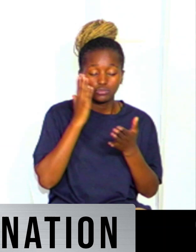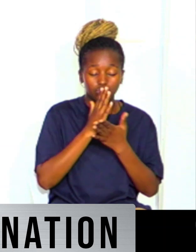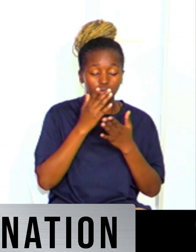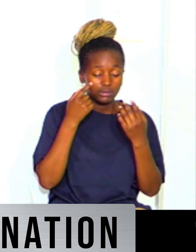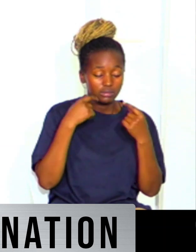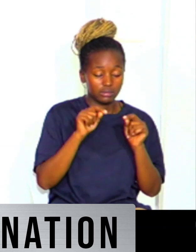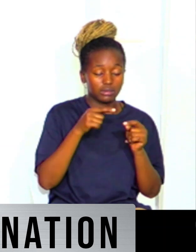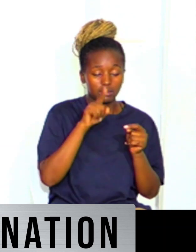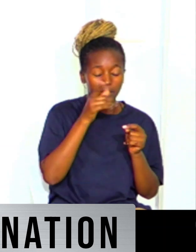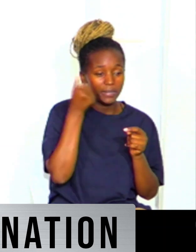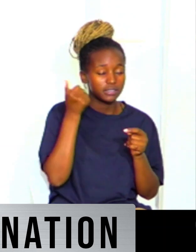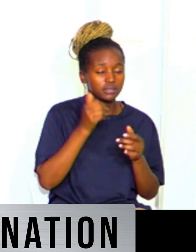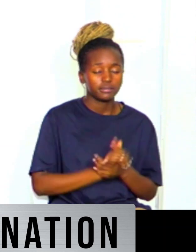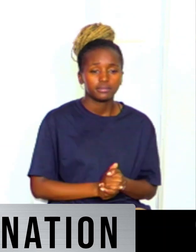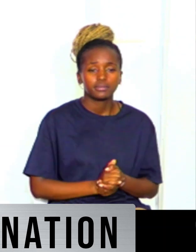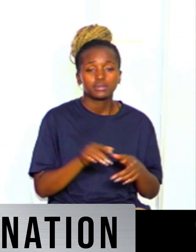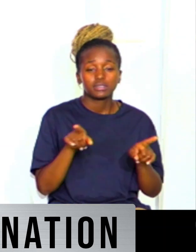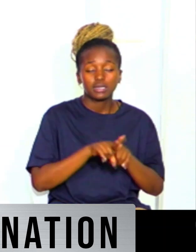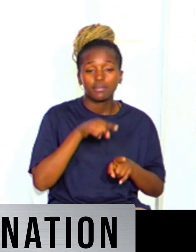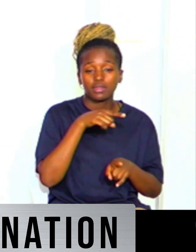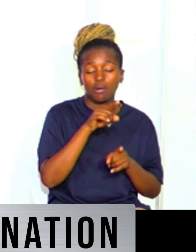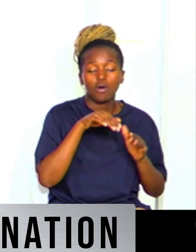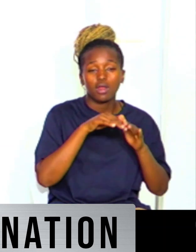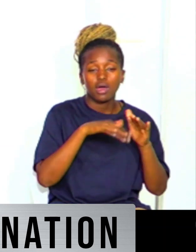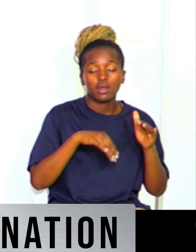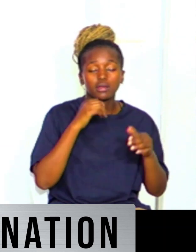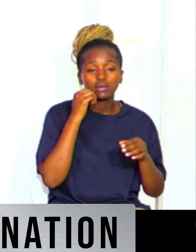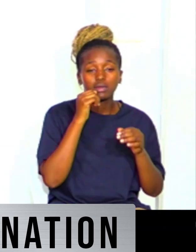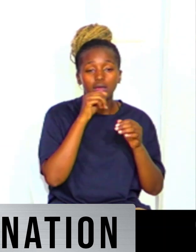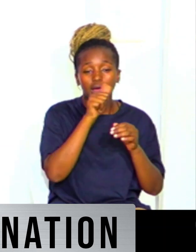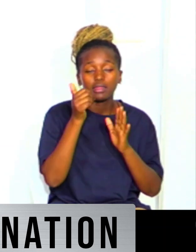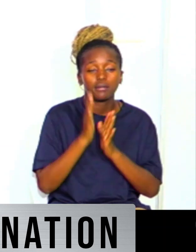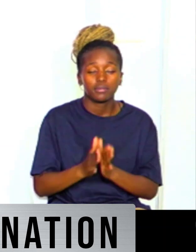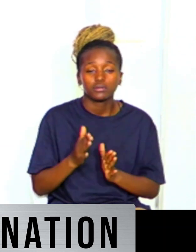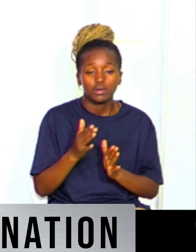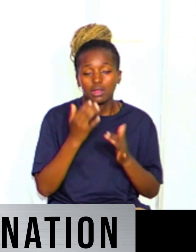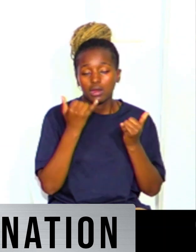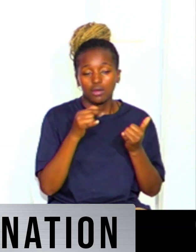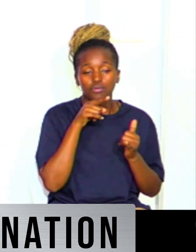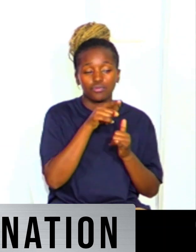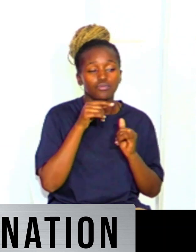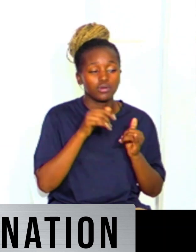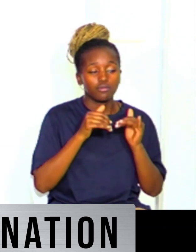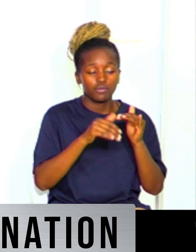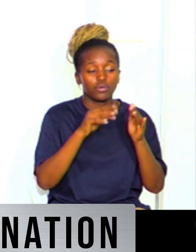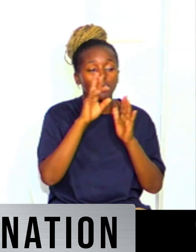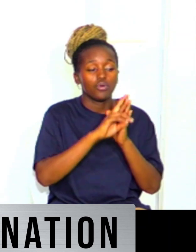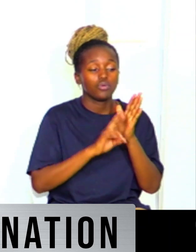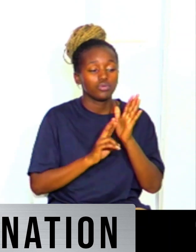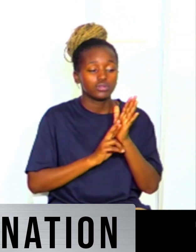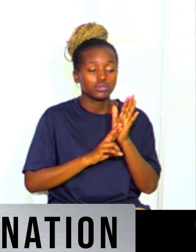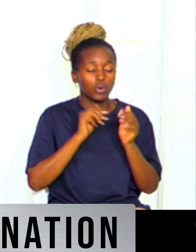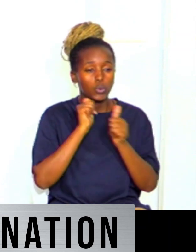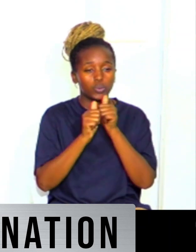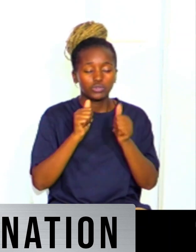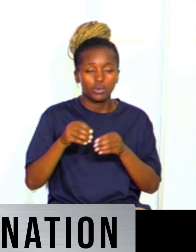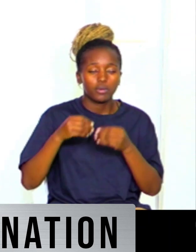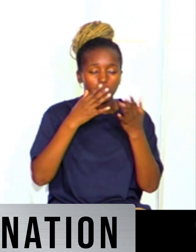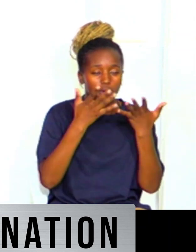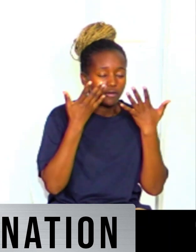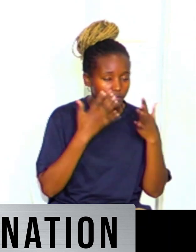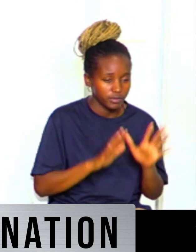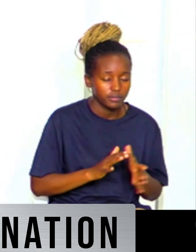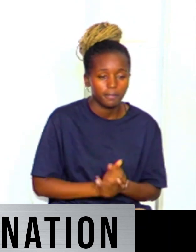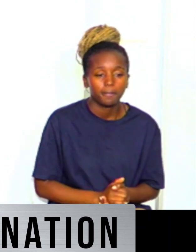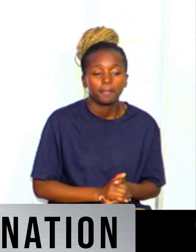know that when you are under someone, you work according to how this guy has instructed you to do. Even if you want to do something,